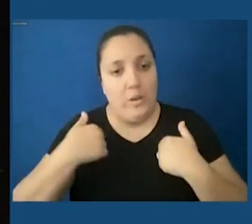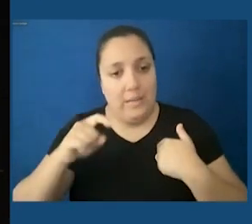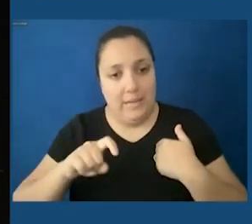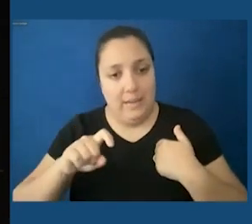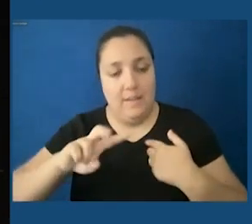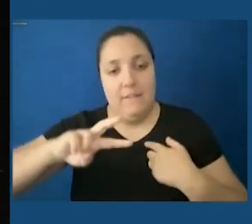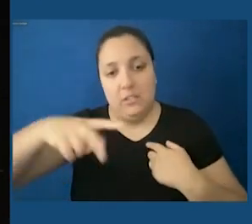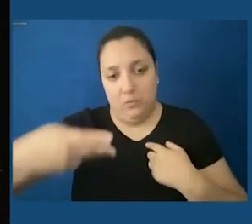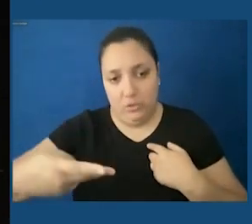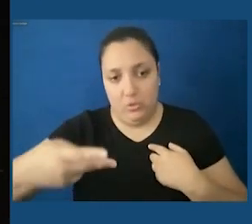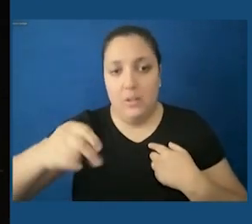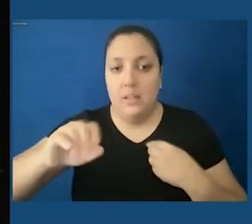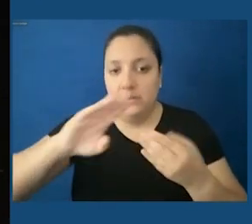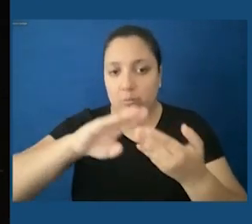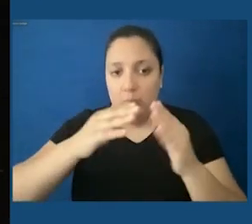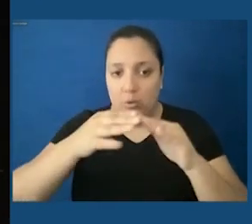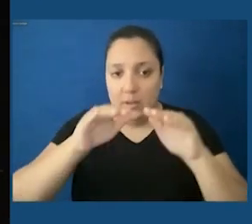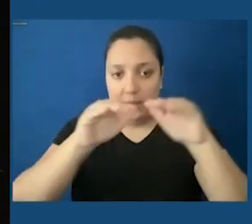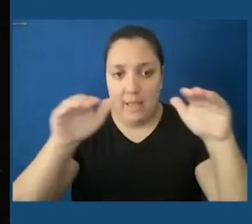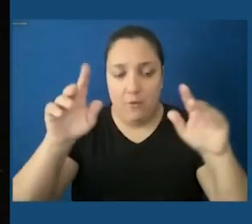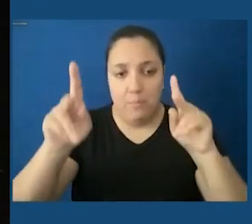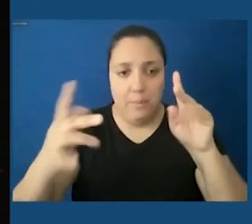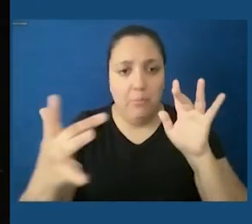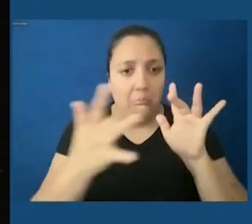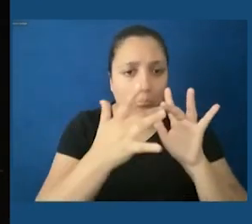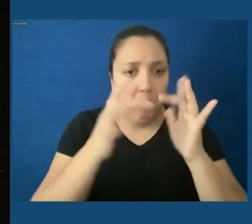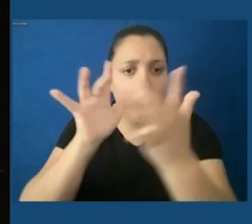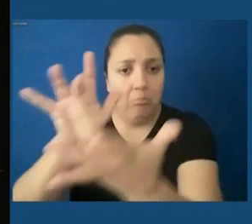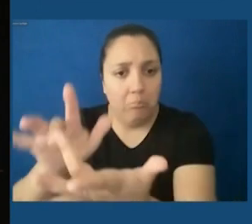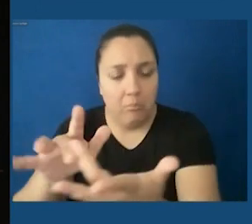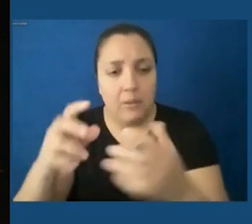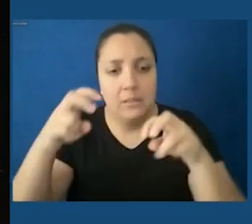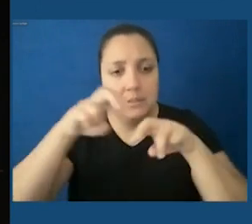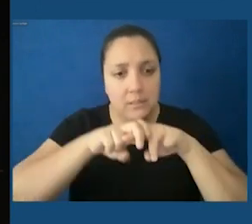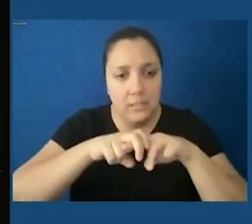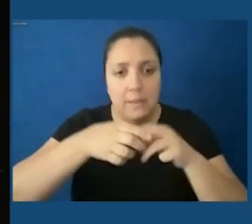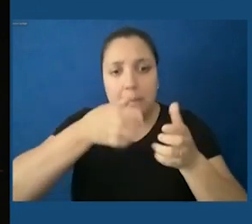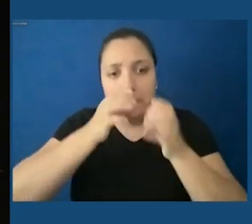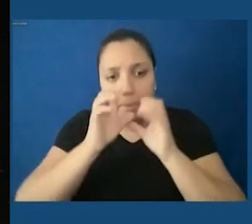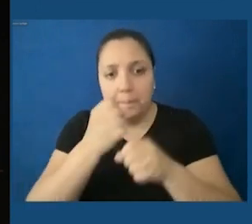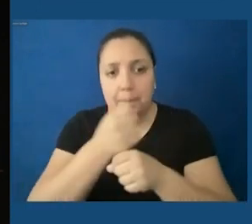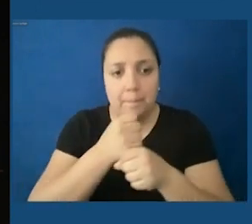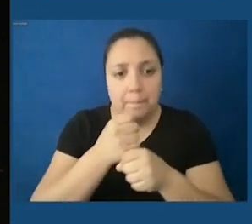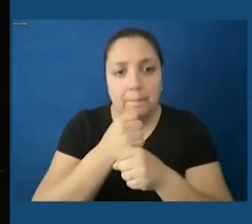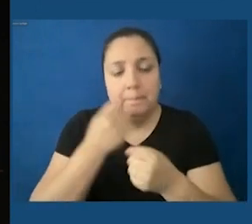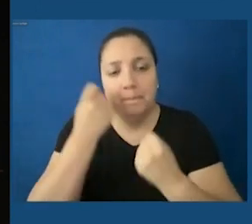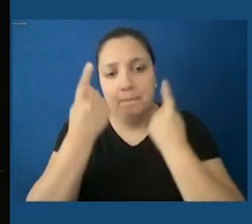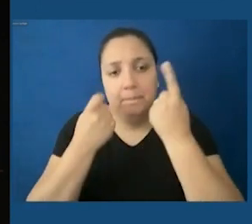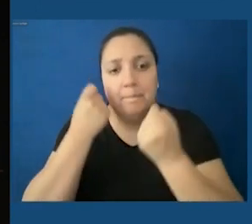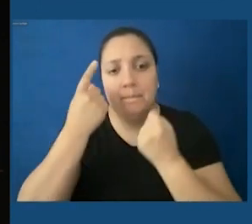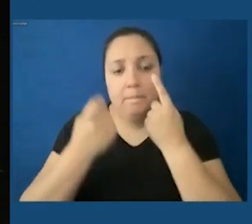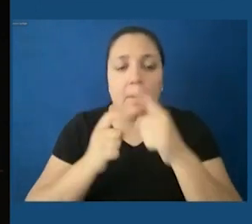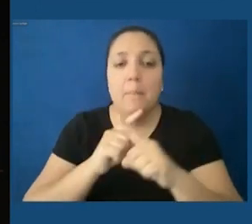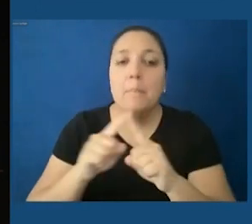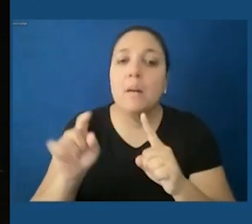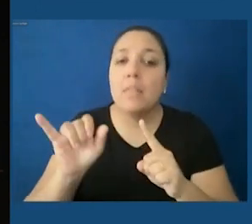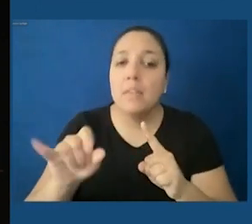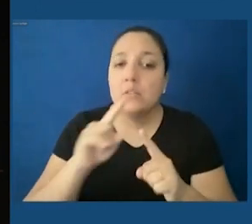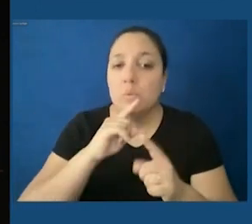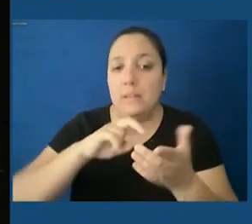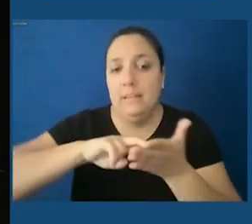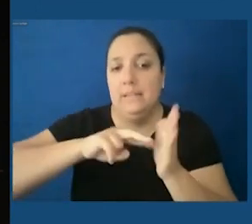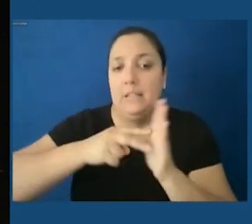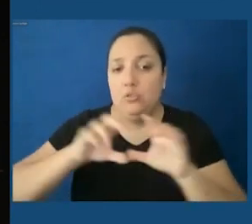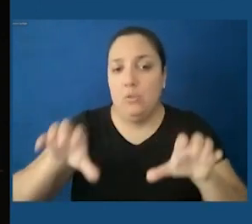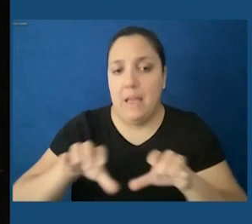level, where folks reach out, make phone calls, sit down, have cups of coffee, and understand each other. But that's got to be a very intentional act. And